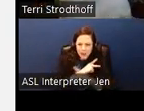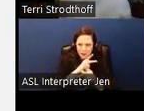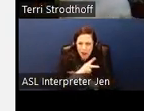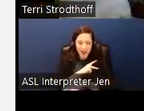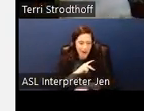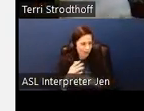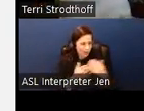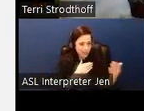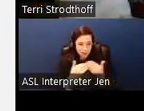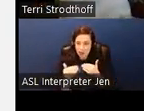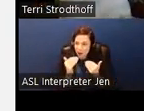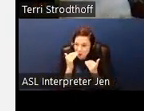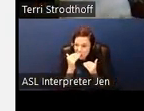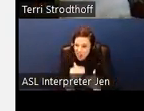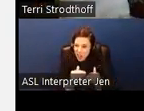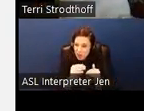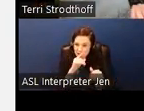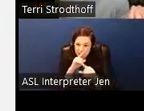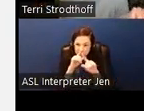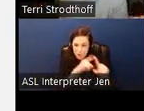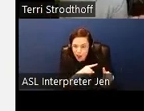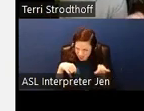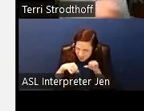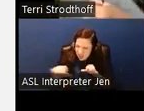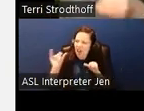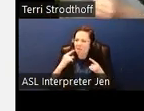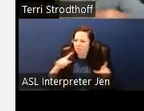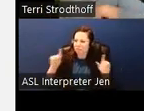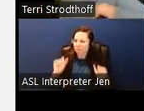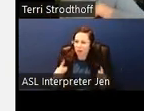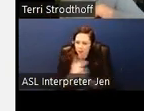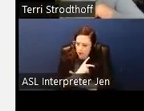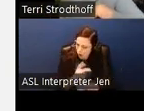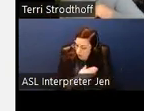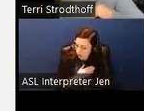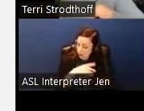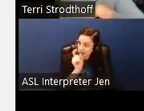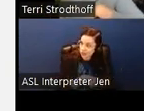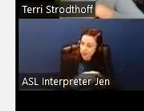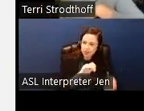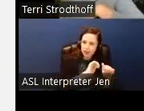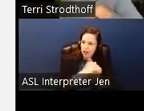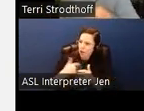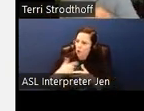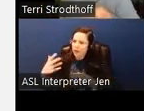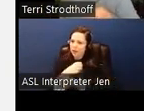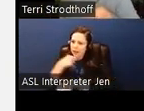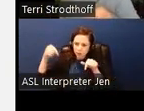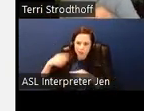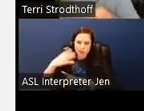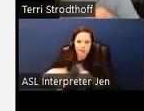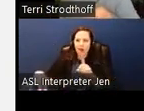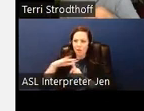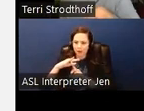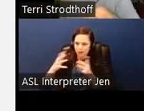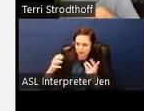tools that we have in our toolbox as babies, been able to figure out what is it that I need to do in this environment to